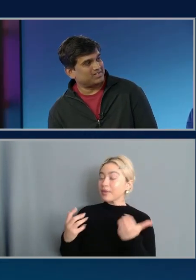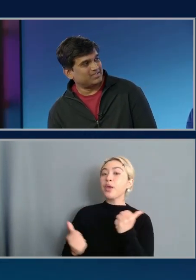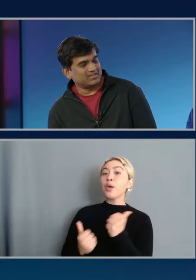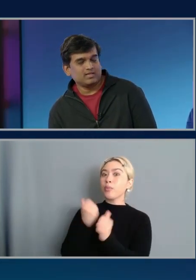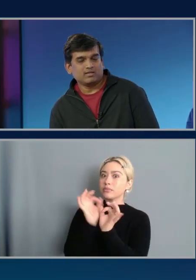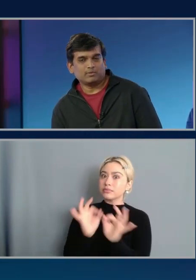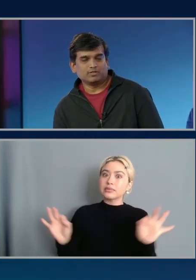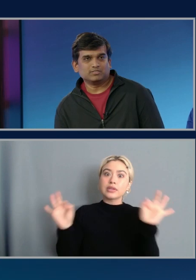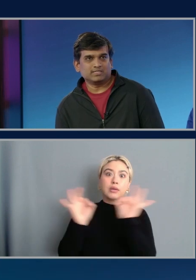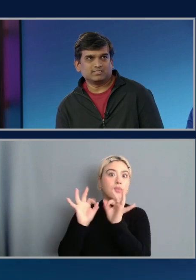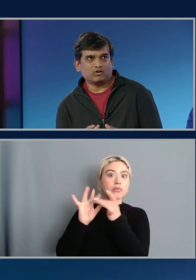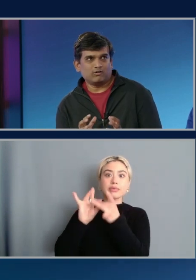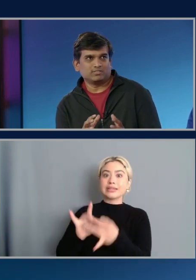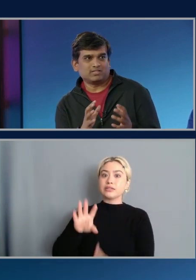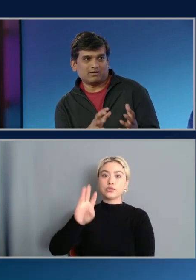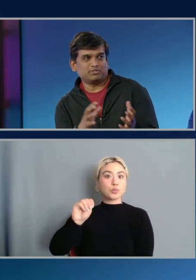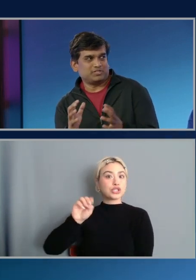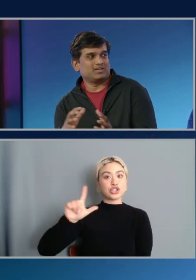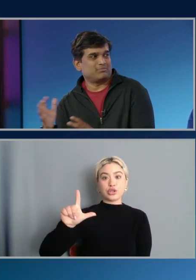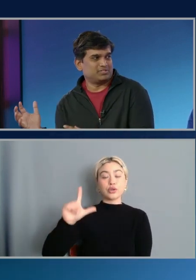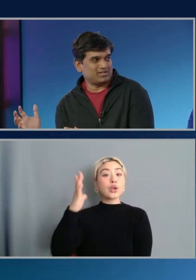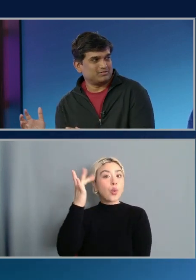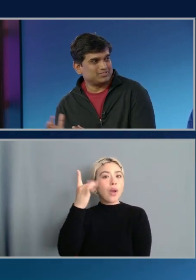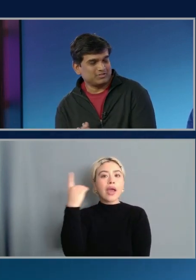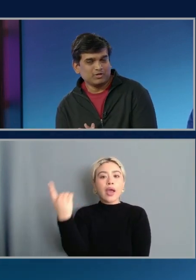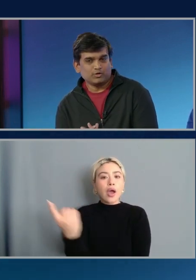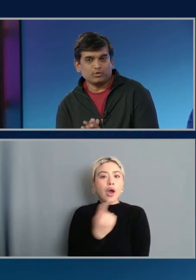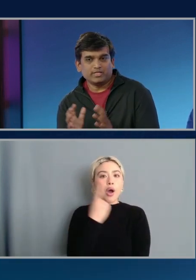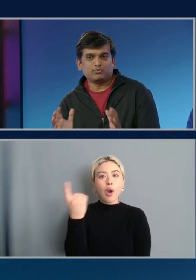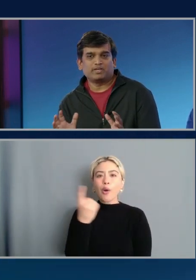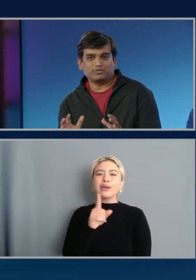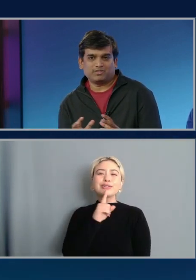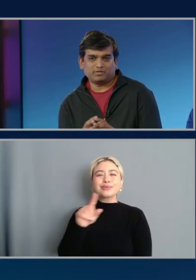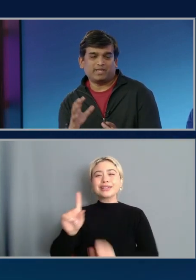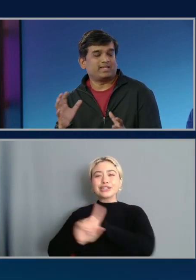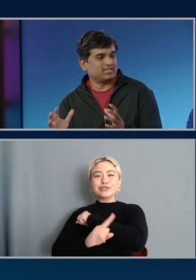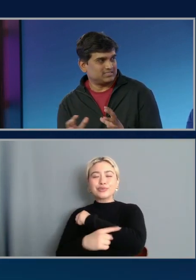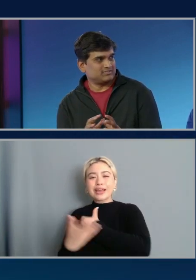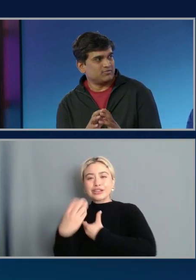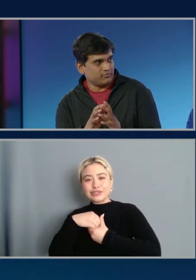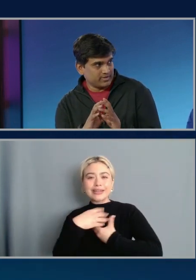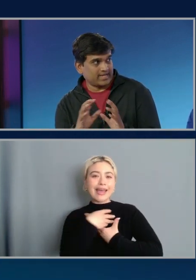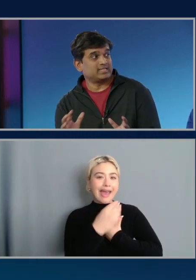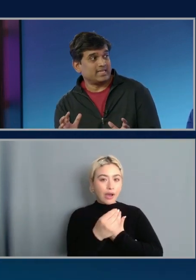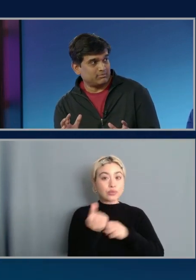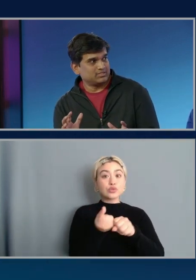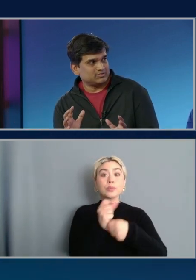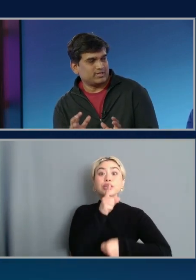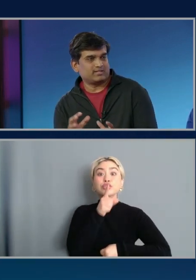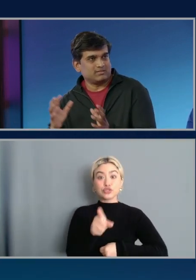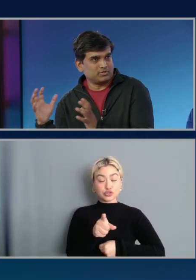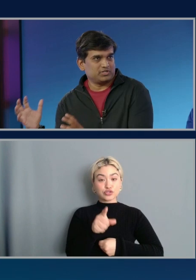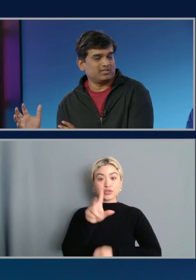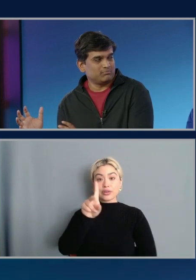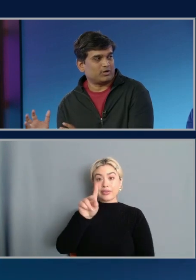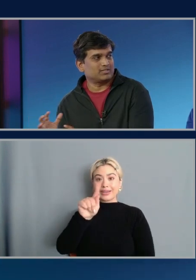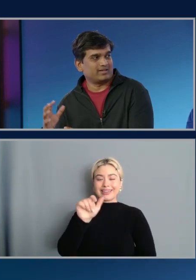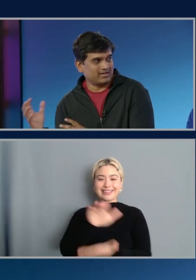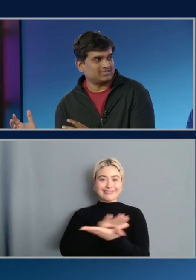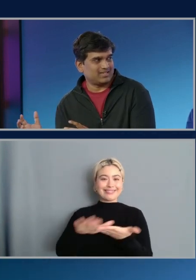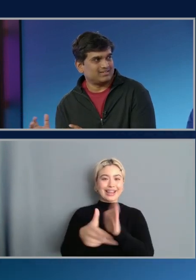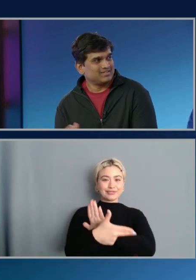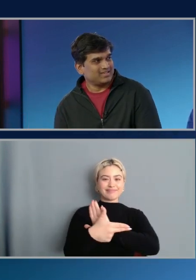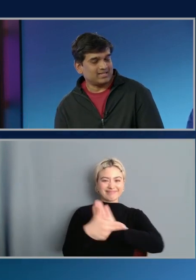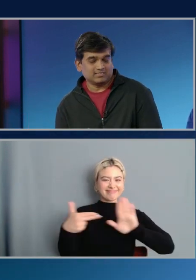to machine learning, because it's always garbage in, garbage out. So you need to make sure that the data is nicely labeled so that the machine learning model